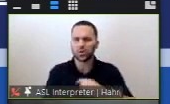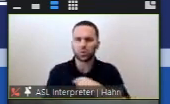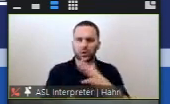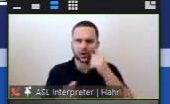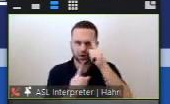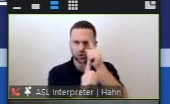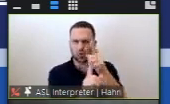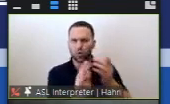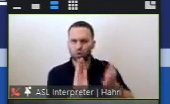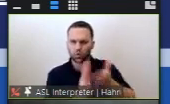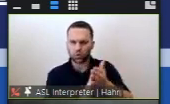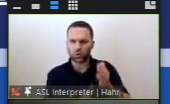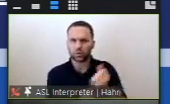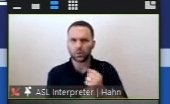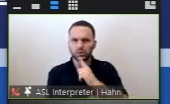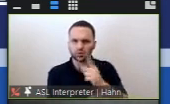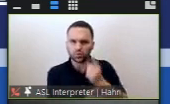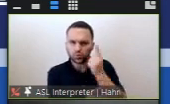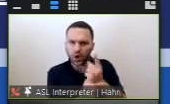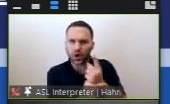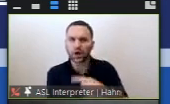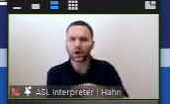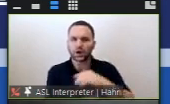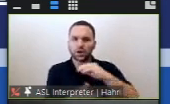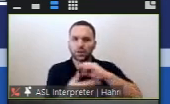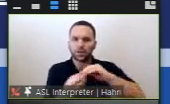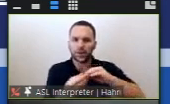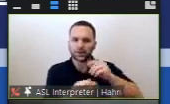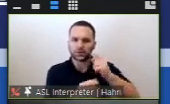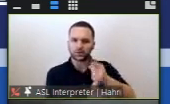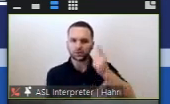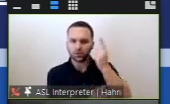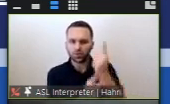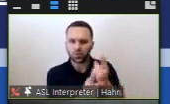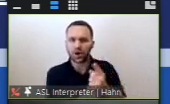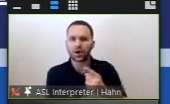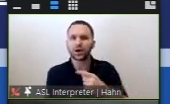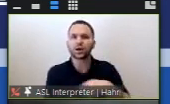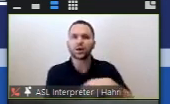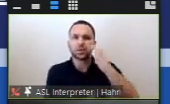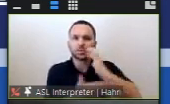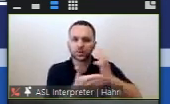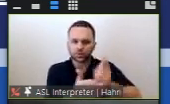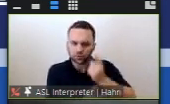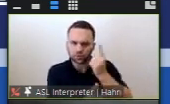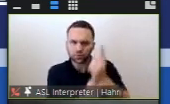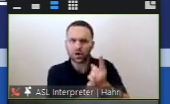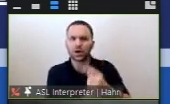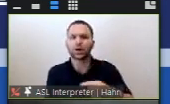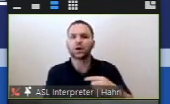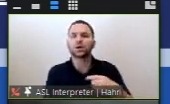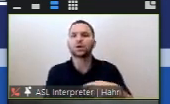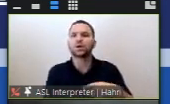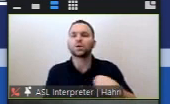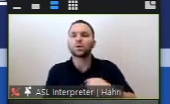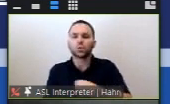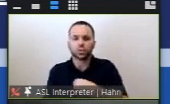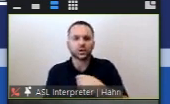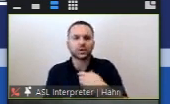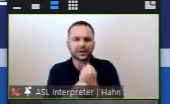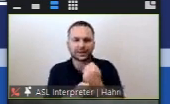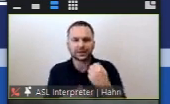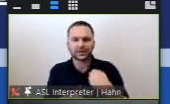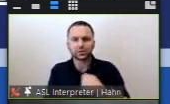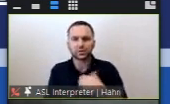right. We wanted to get the messaging right. We wanted to get the graphics right. We've been taking feedback from multiple sources on how to best present